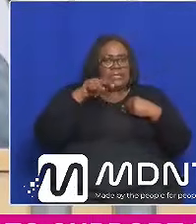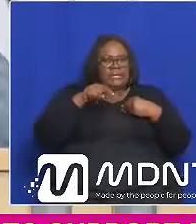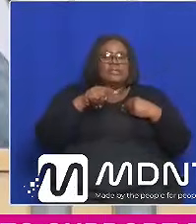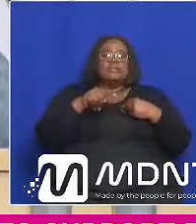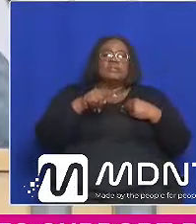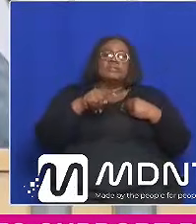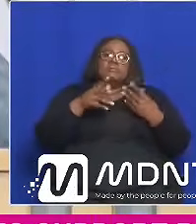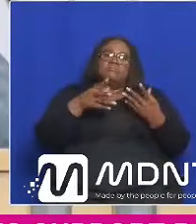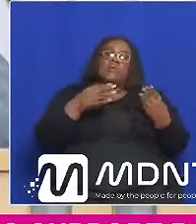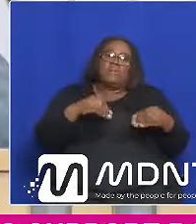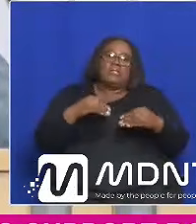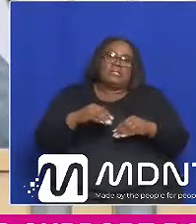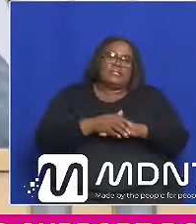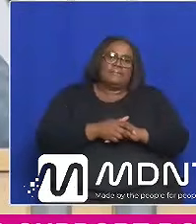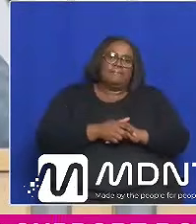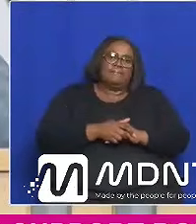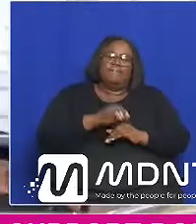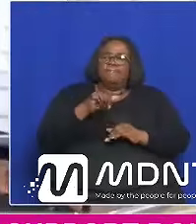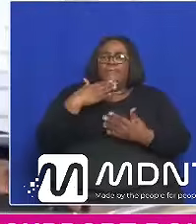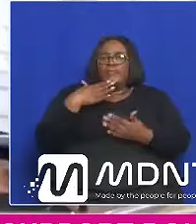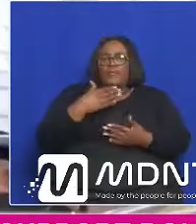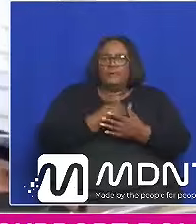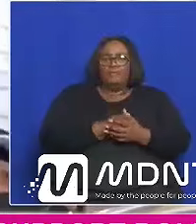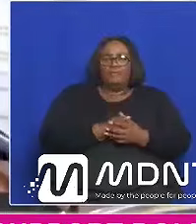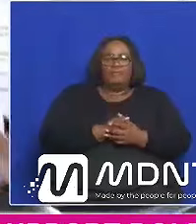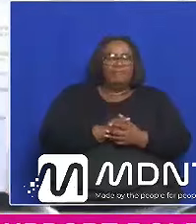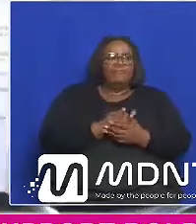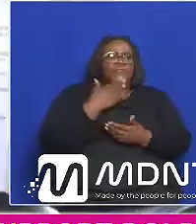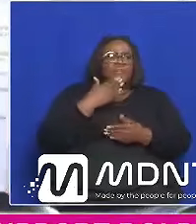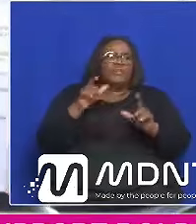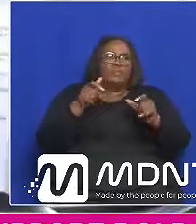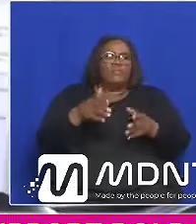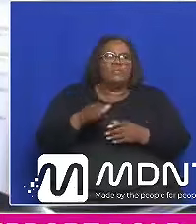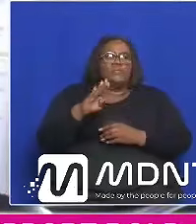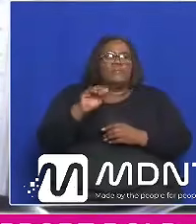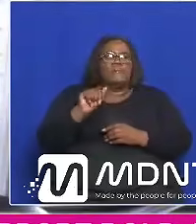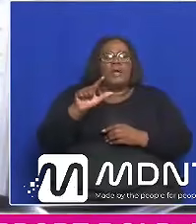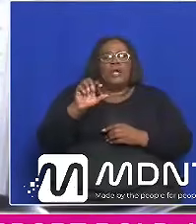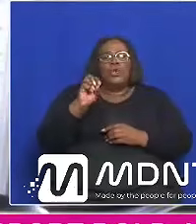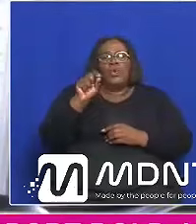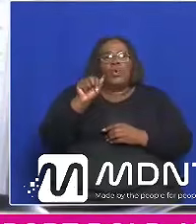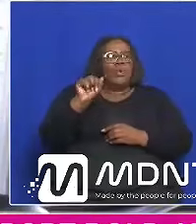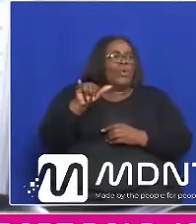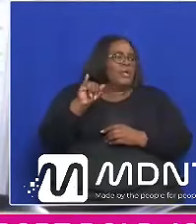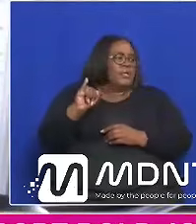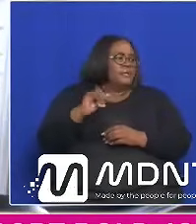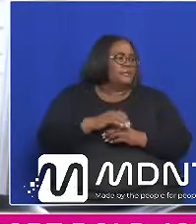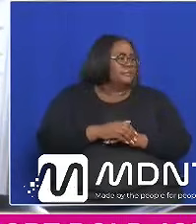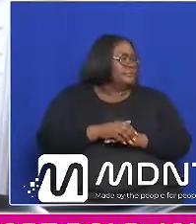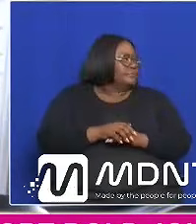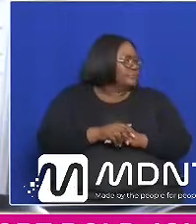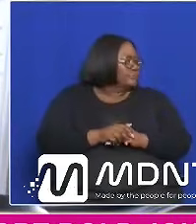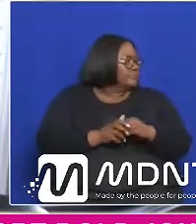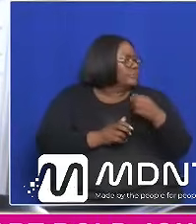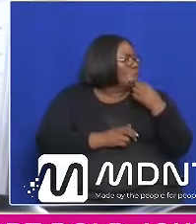Thank you. Thanks, Mr. Thank you, Commissioner Baloyi. So I would like to leave the